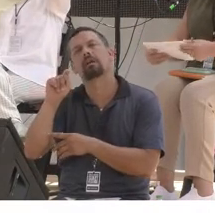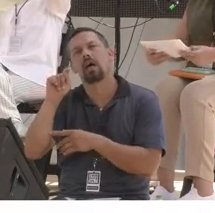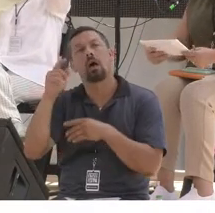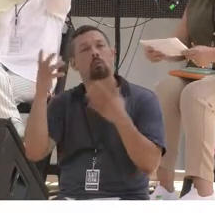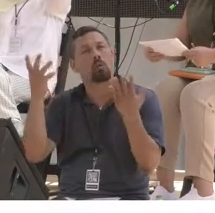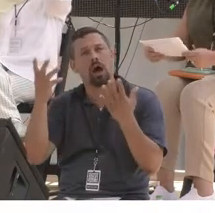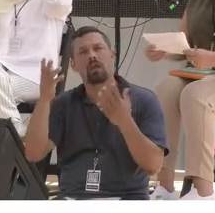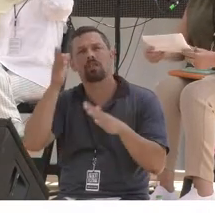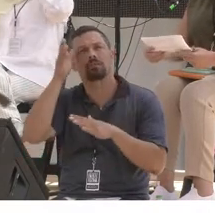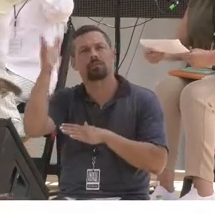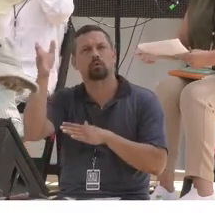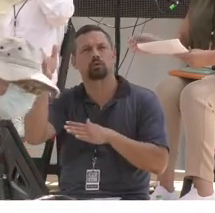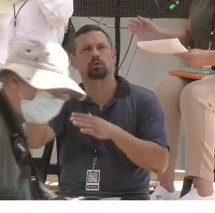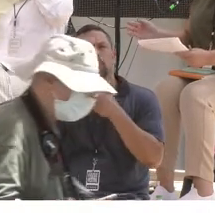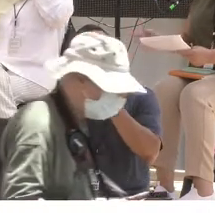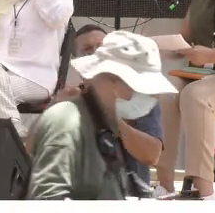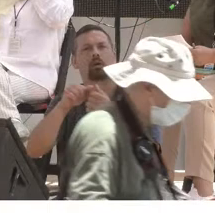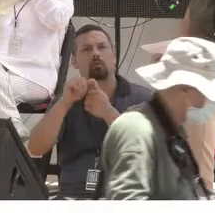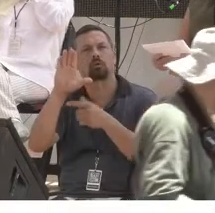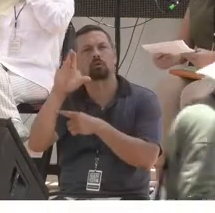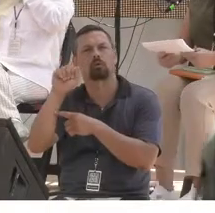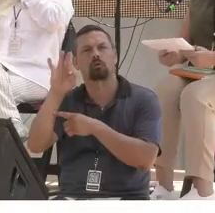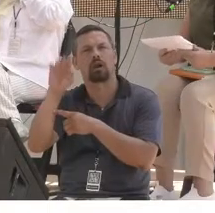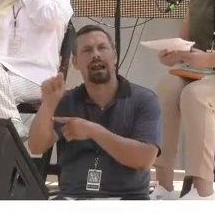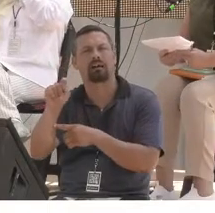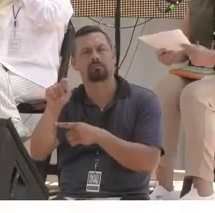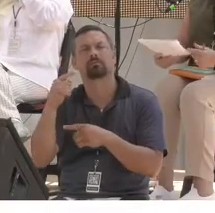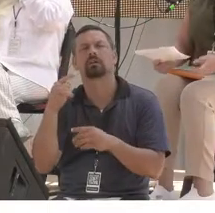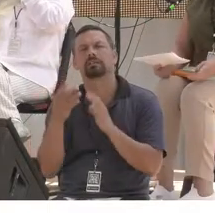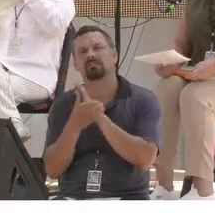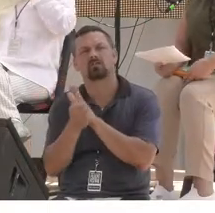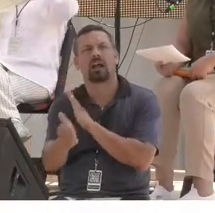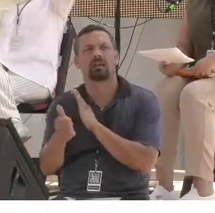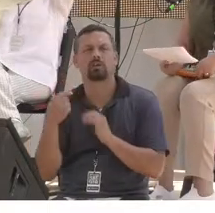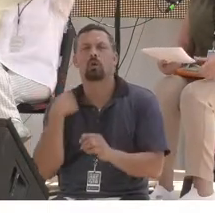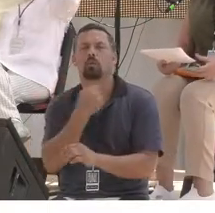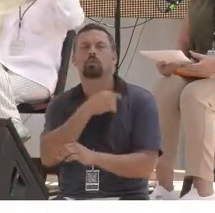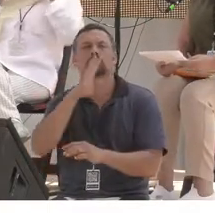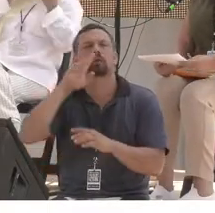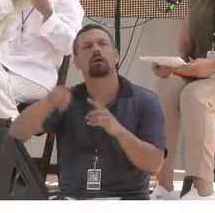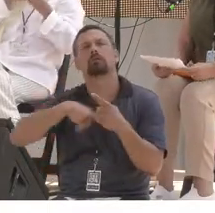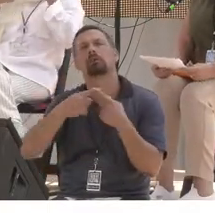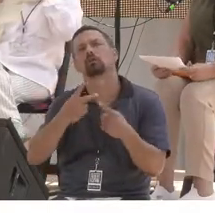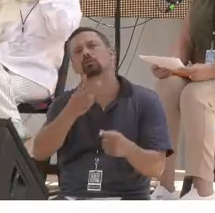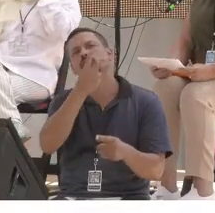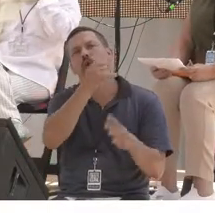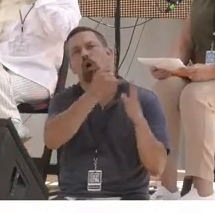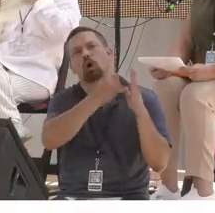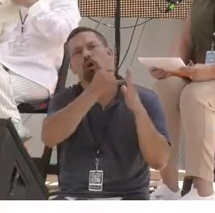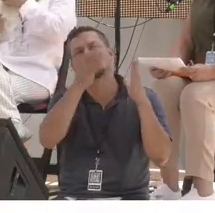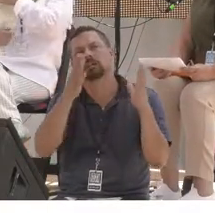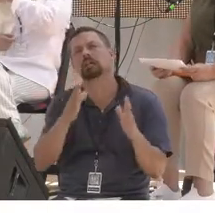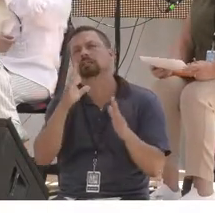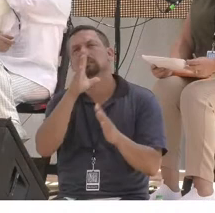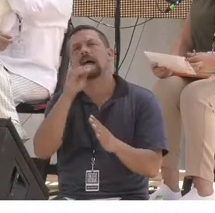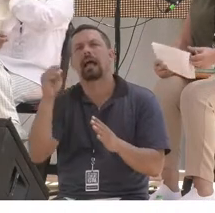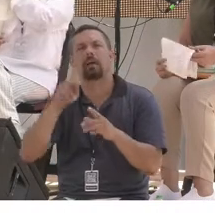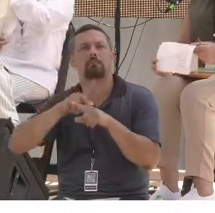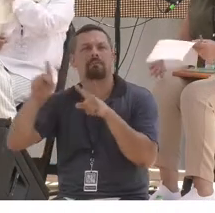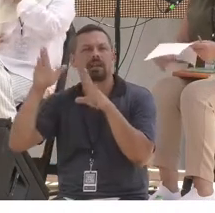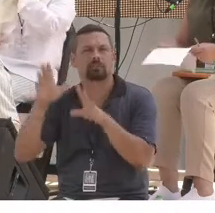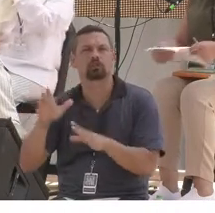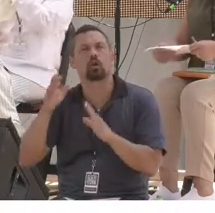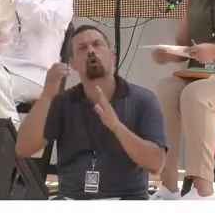craft. We're going to hear some from two wonderful artists and arts professionals and craftspeople who